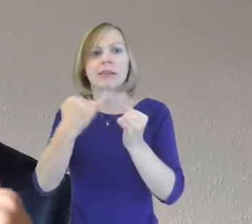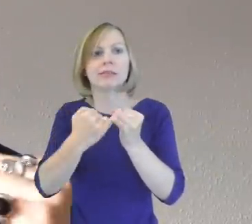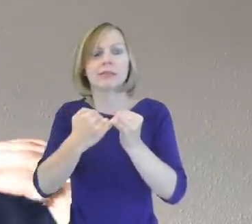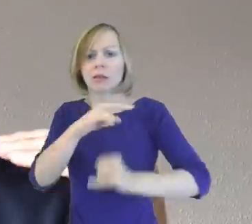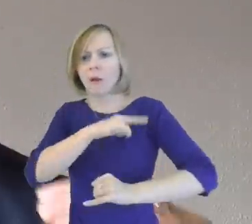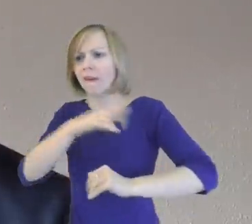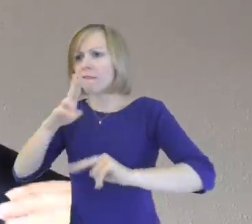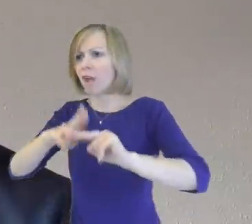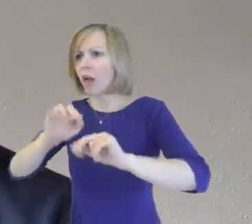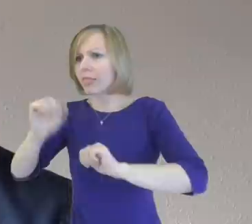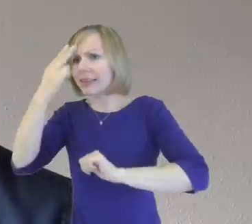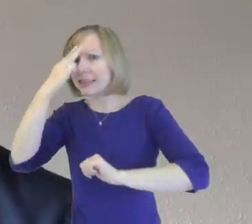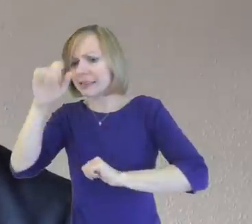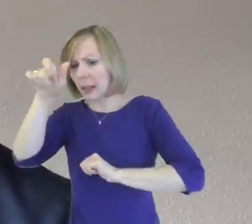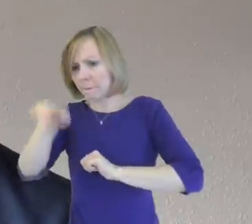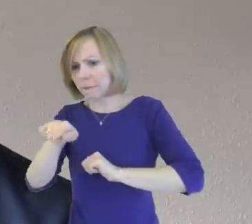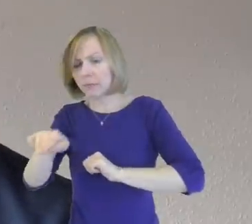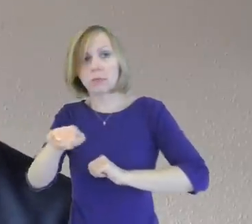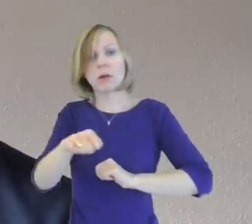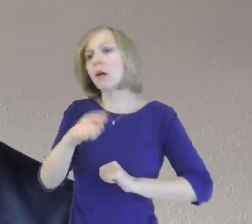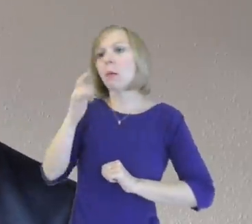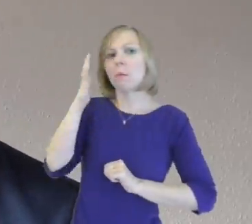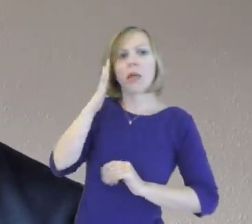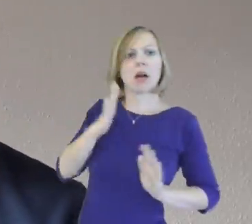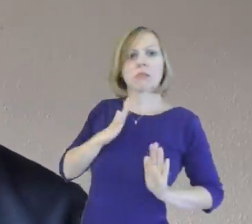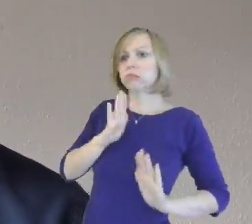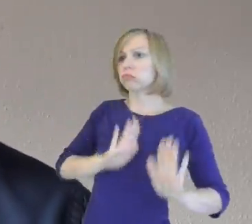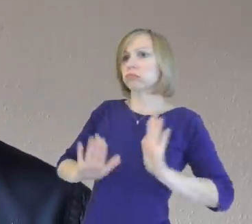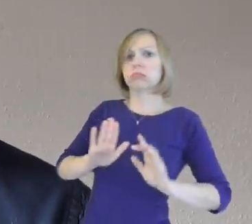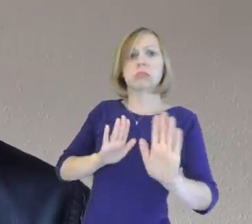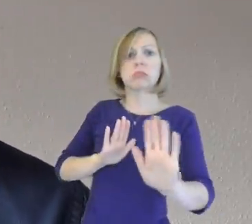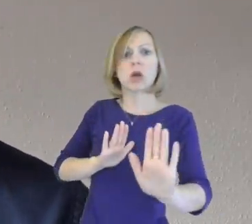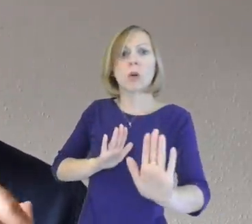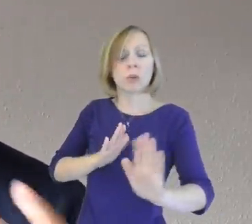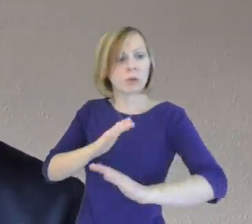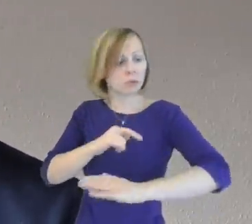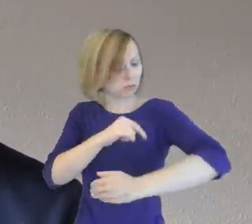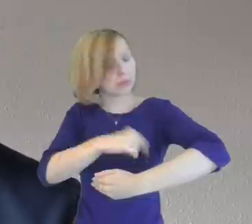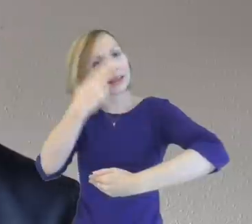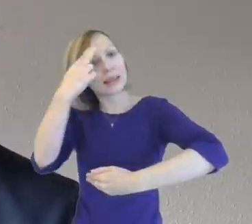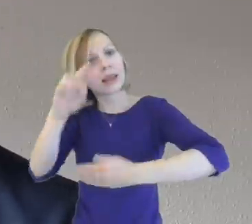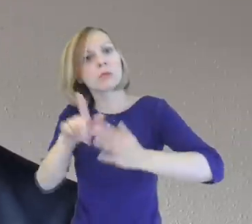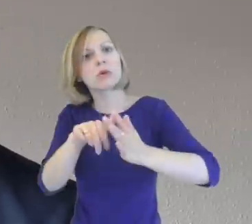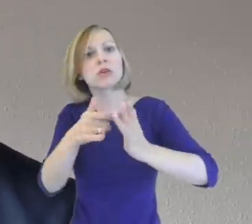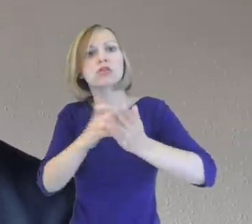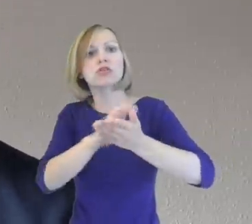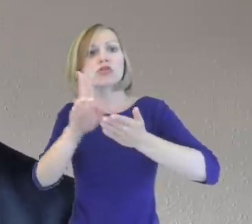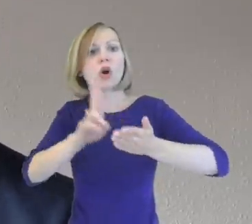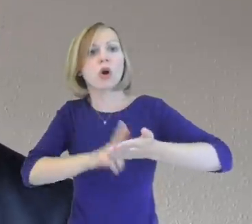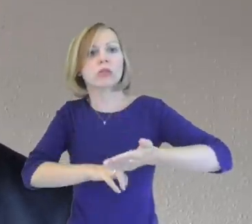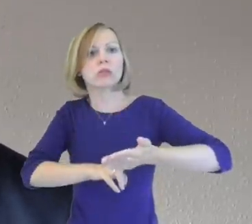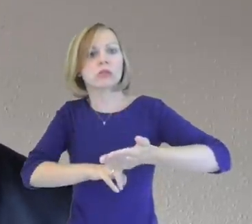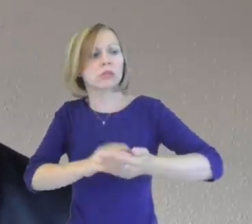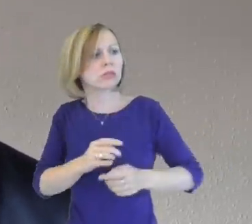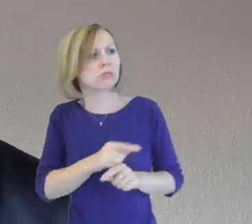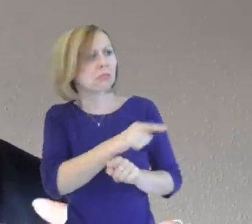and said, "Not so, but he shall be called John." And they